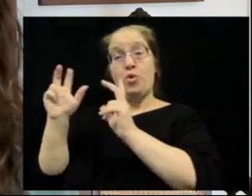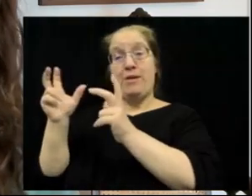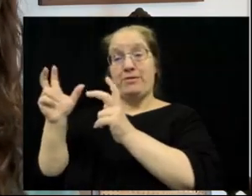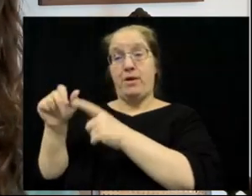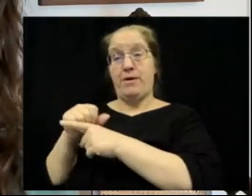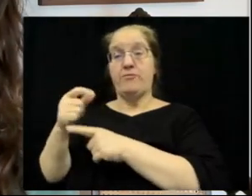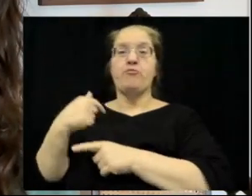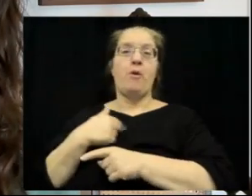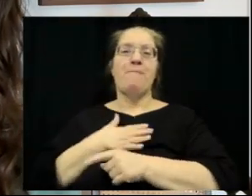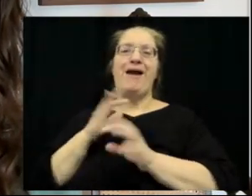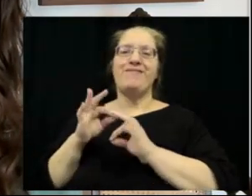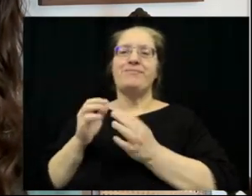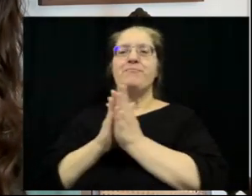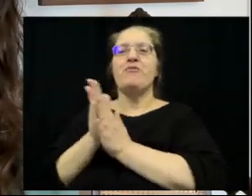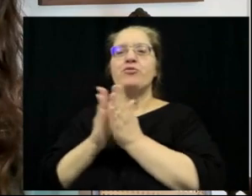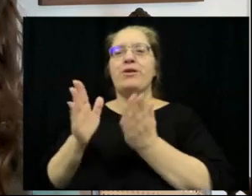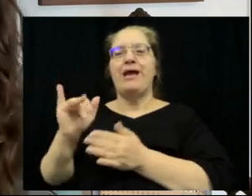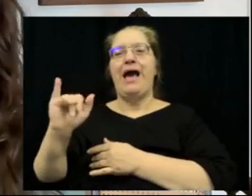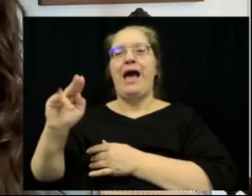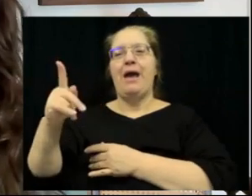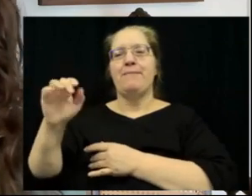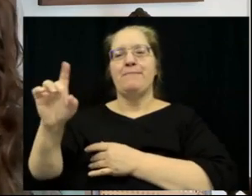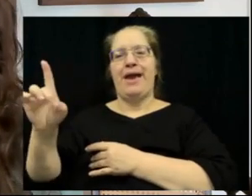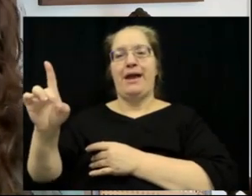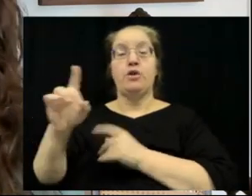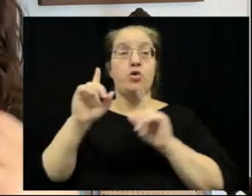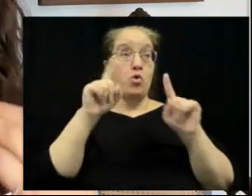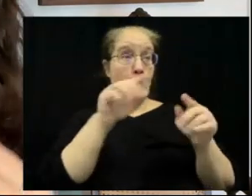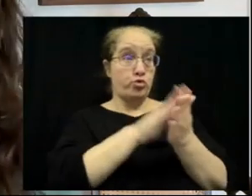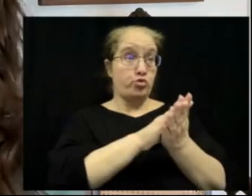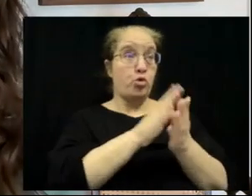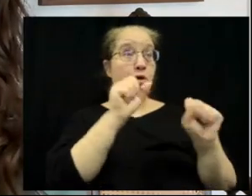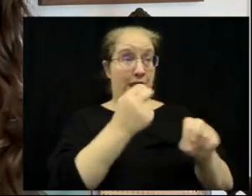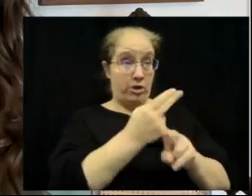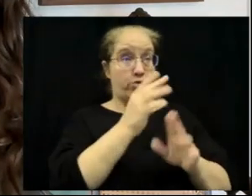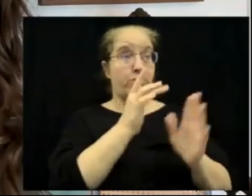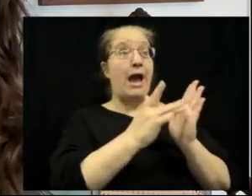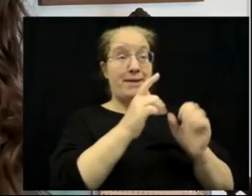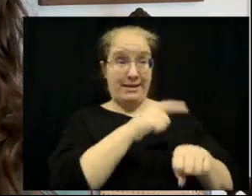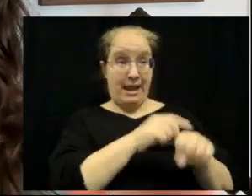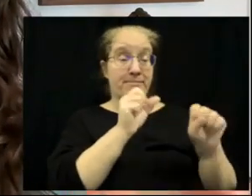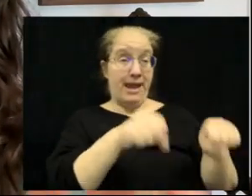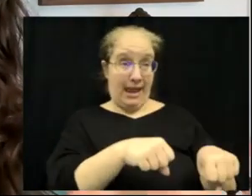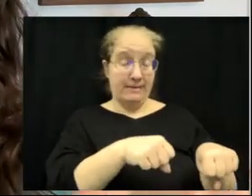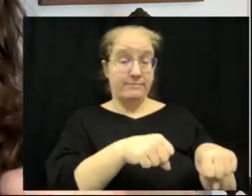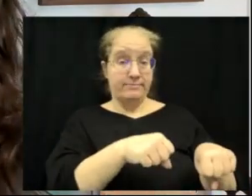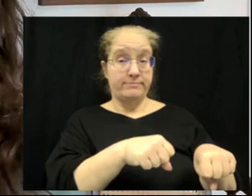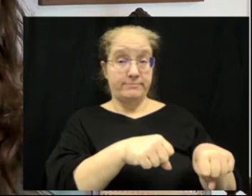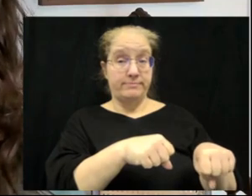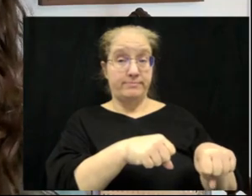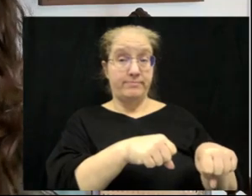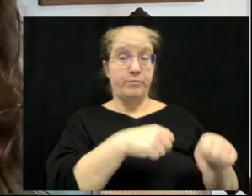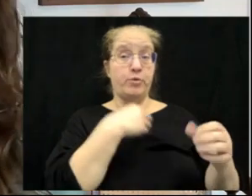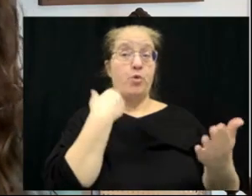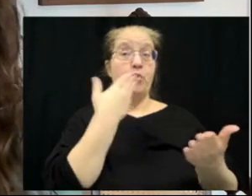iPad really helped. When you go to school, you get your iPad time after, when you get home